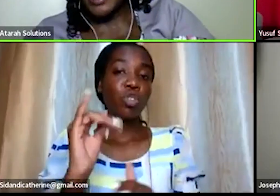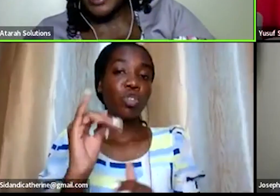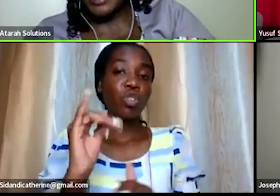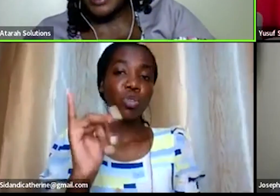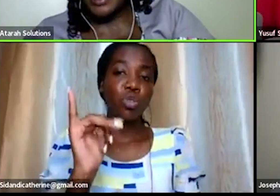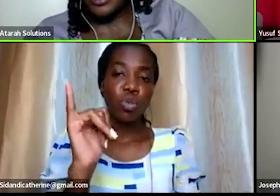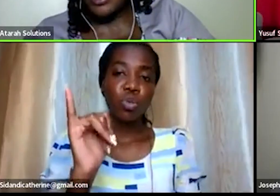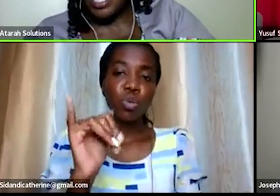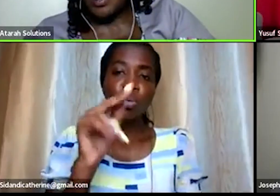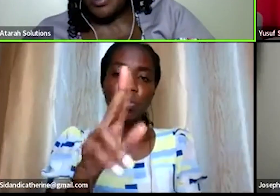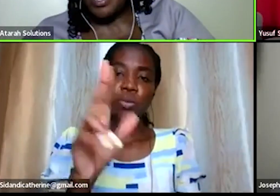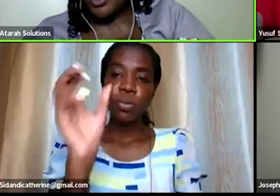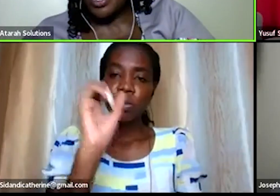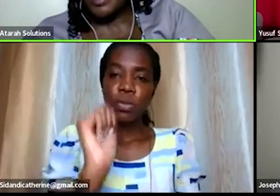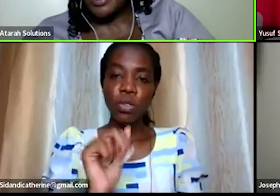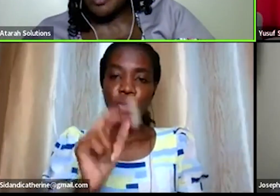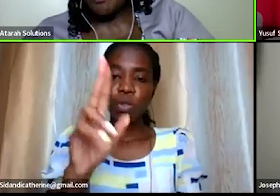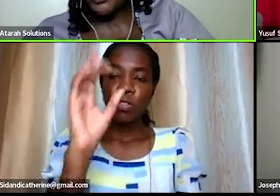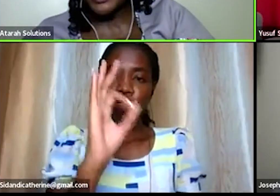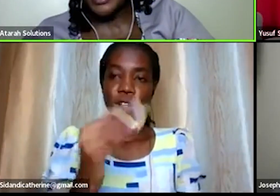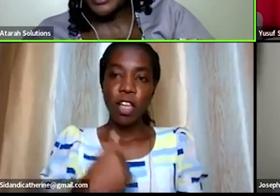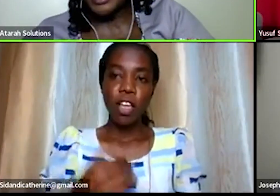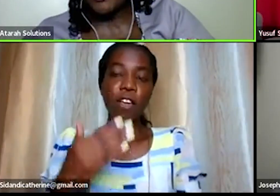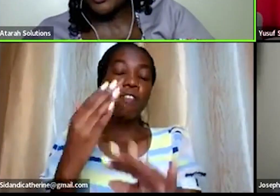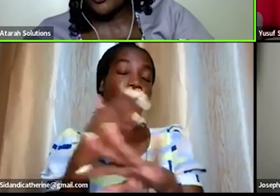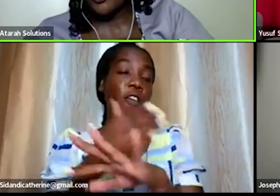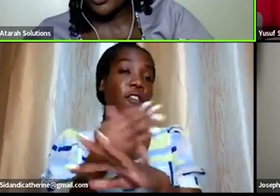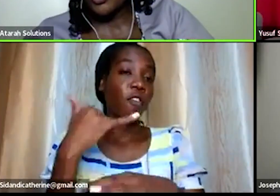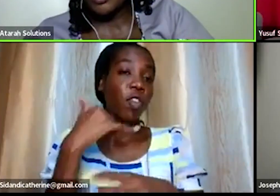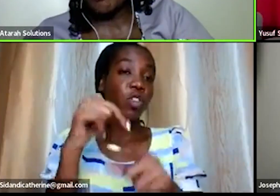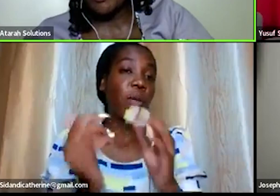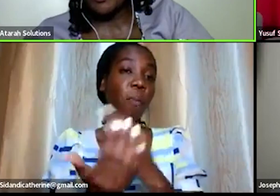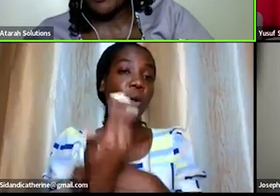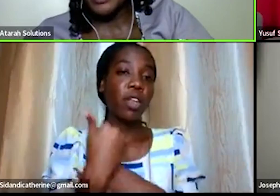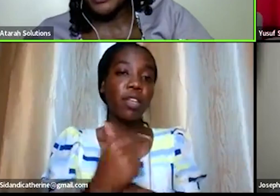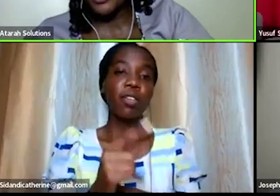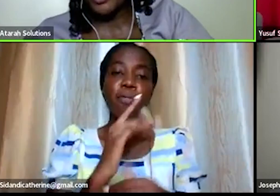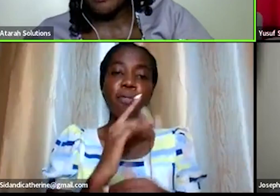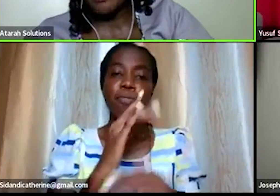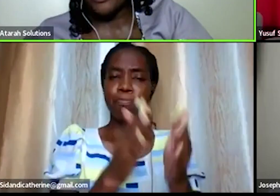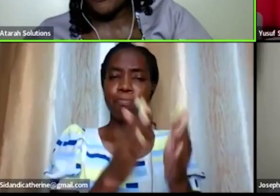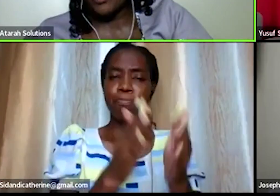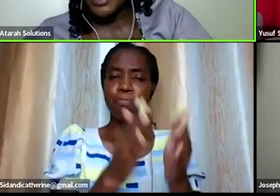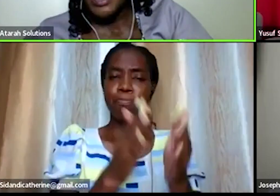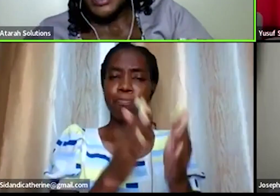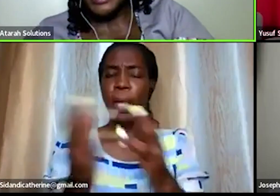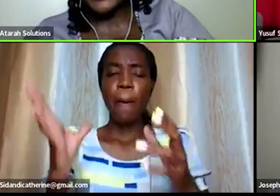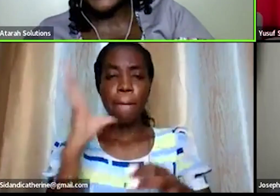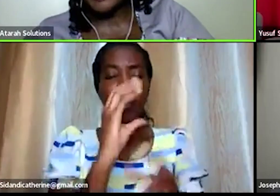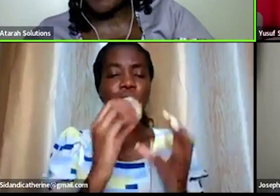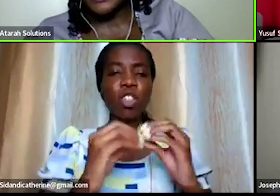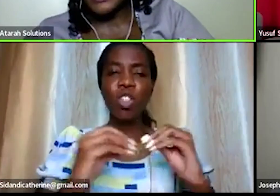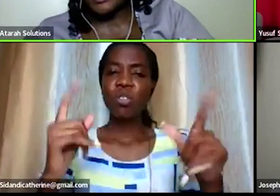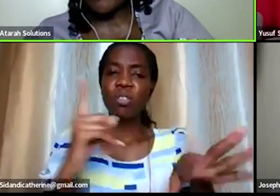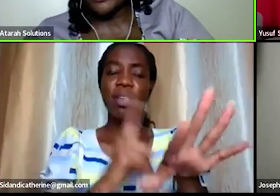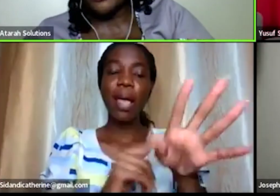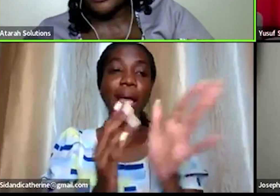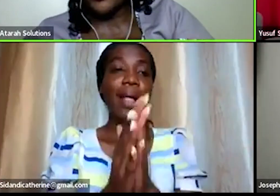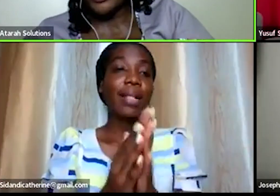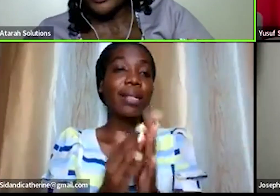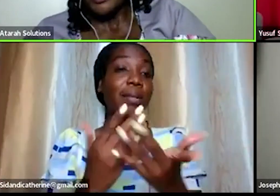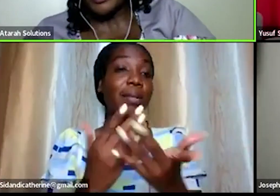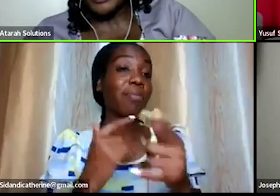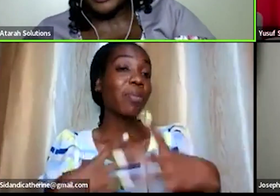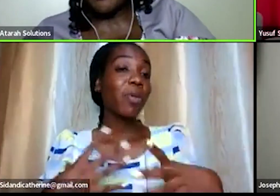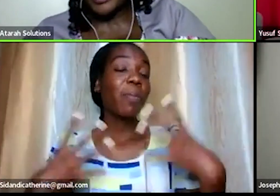morning. And Joram says, passion is lacking in most situations. Some people practice HR by default, and that explains lack of